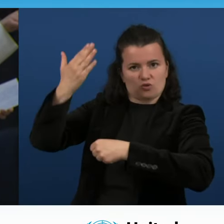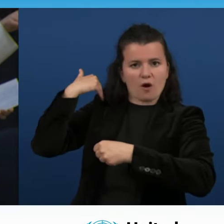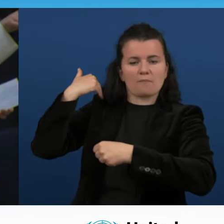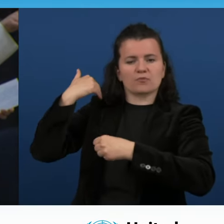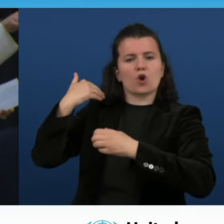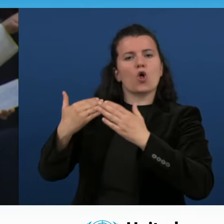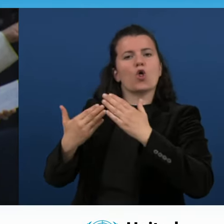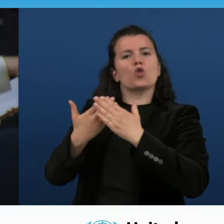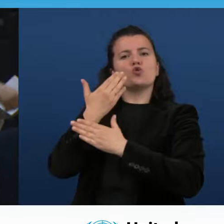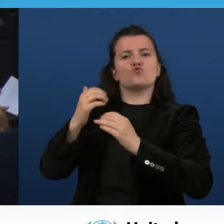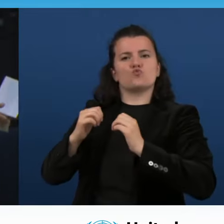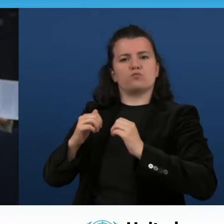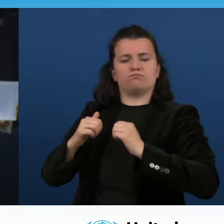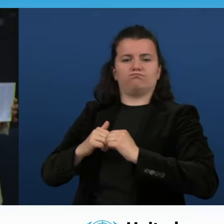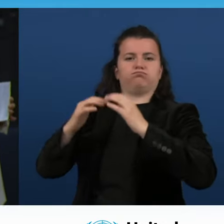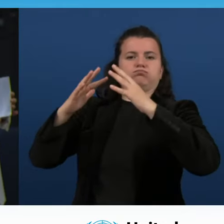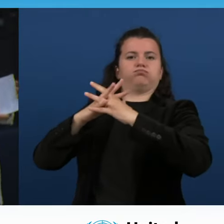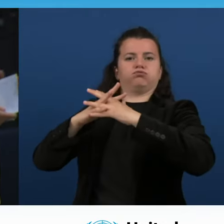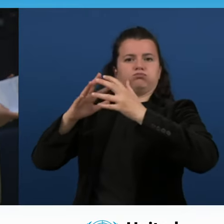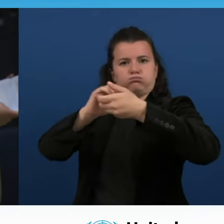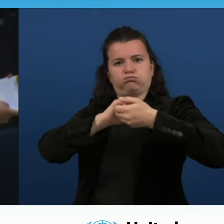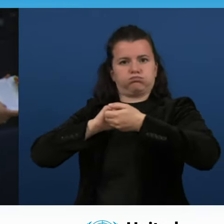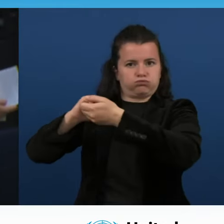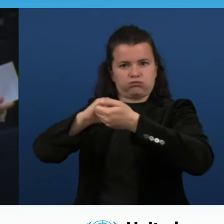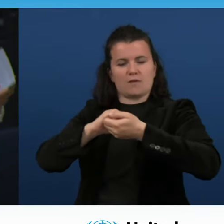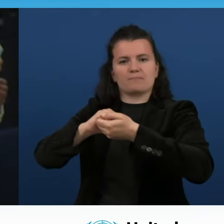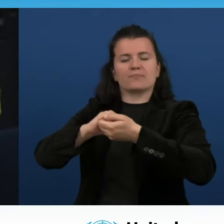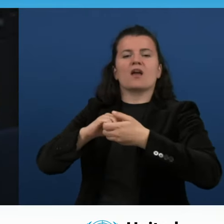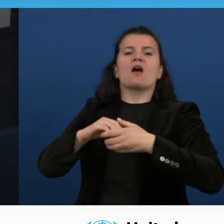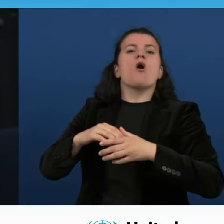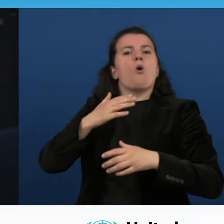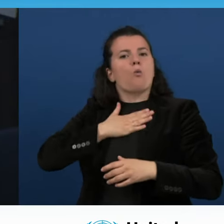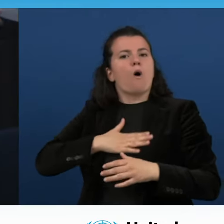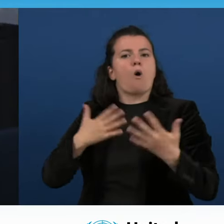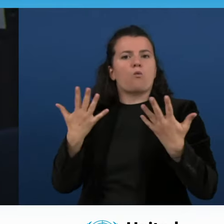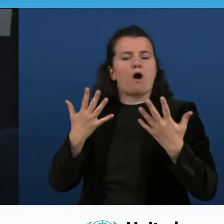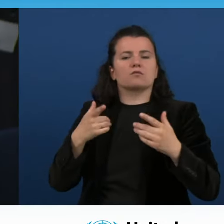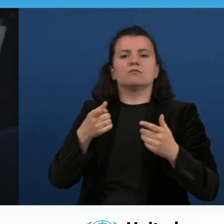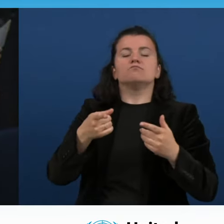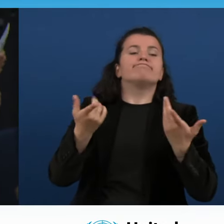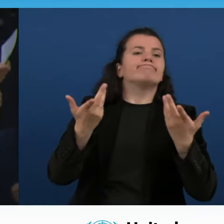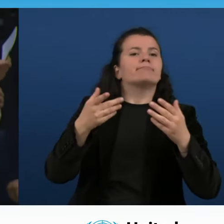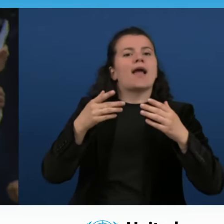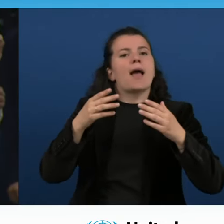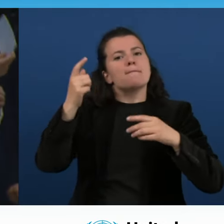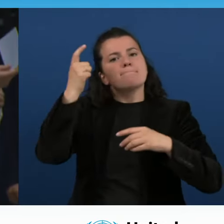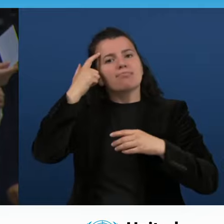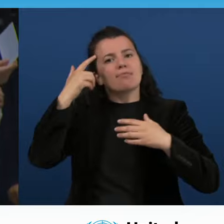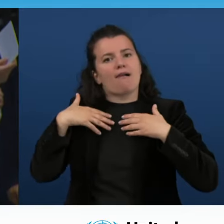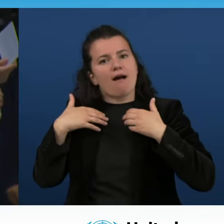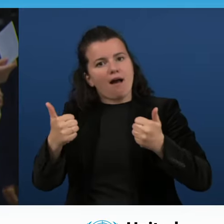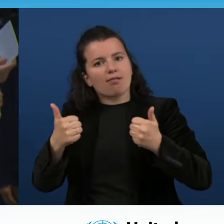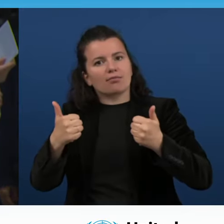to democratize access to mental health for the most vulnerable, especially teens.